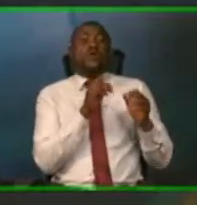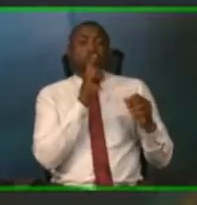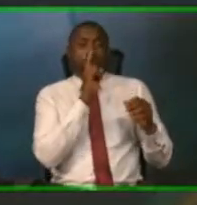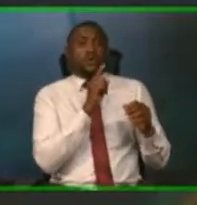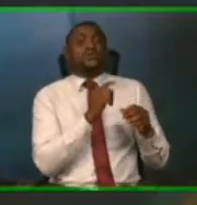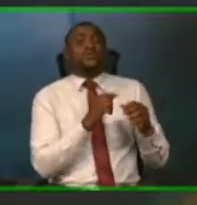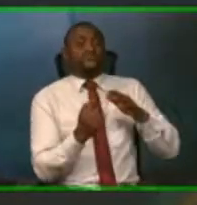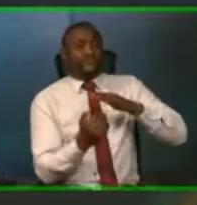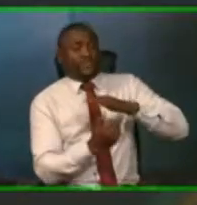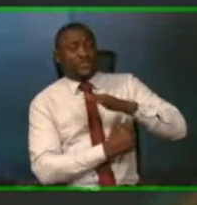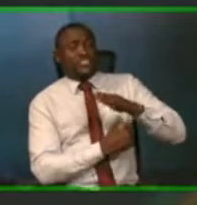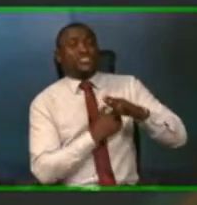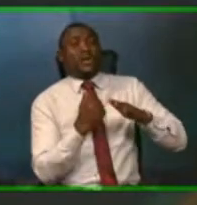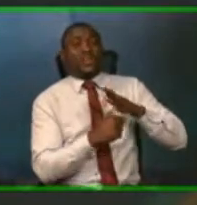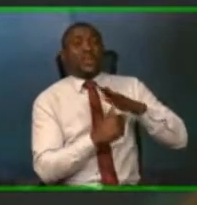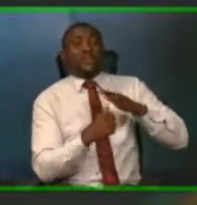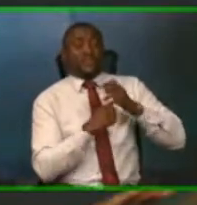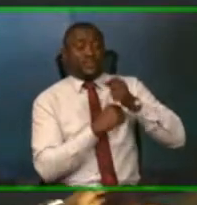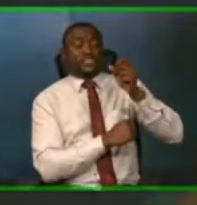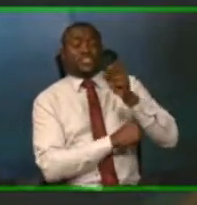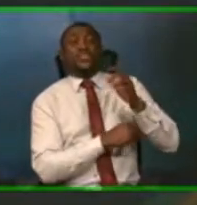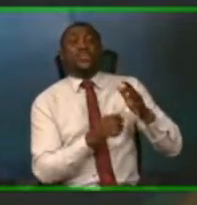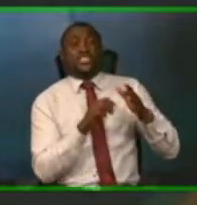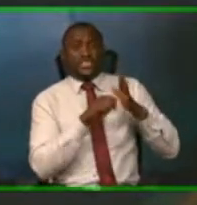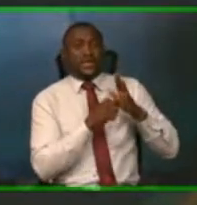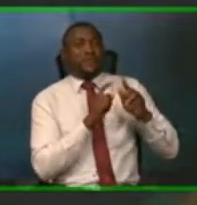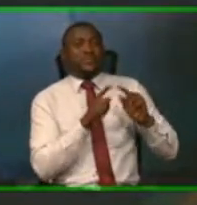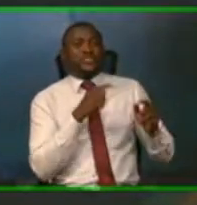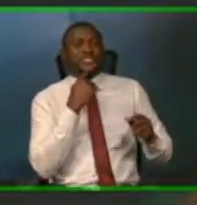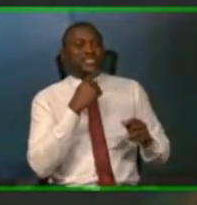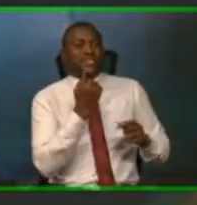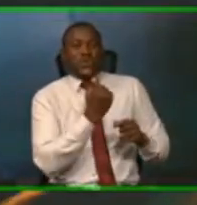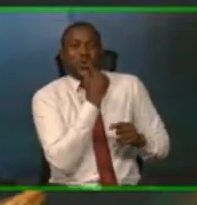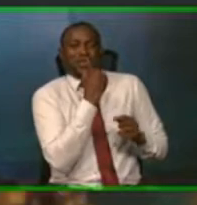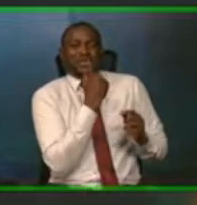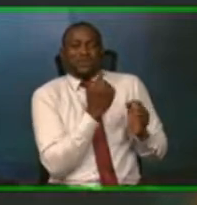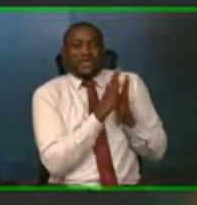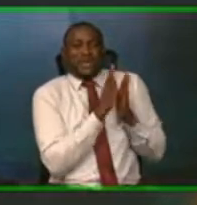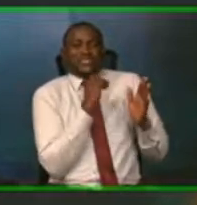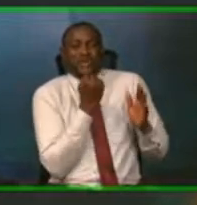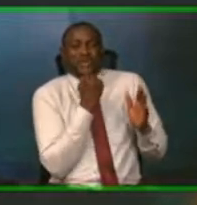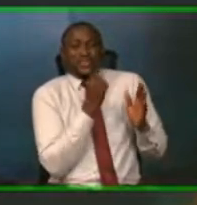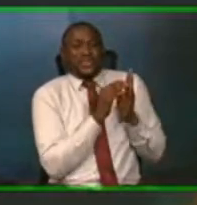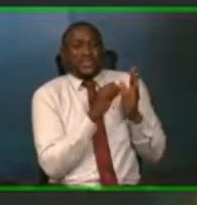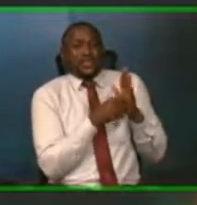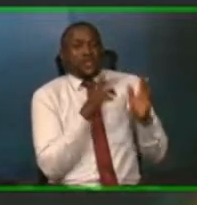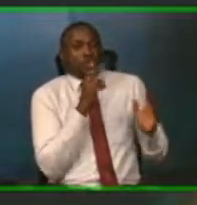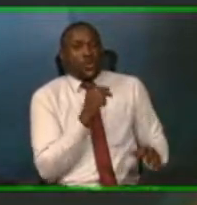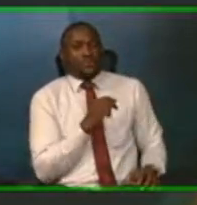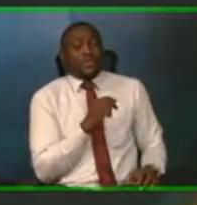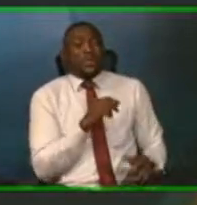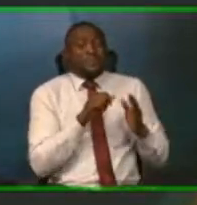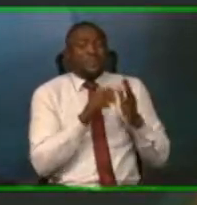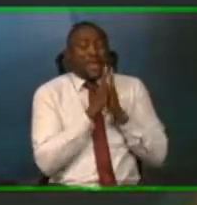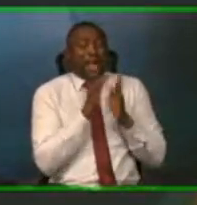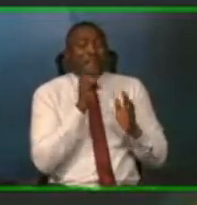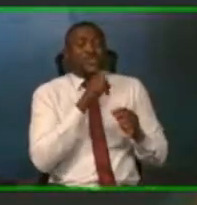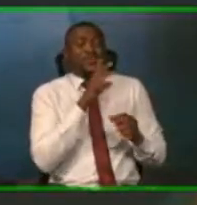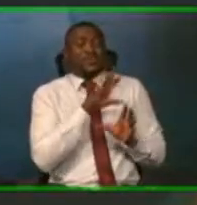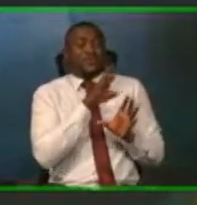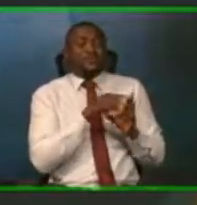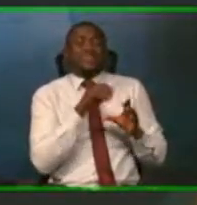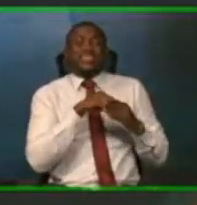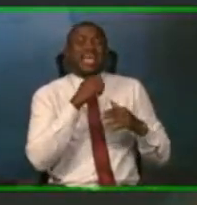an error to believe that prayer is the only key in the kingdom. Prayer must be involved in every process of